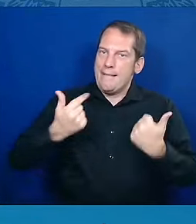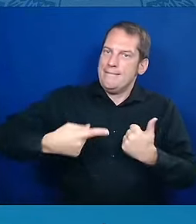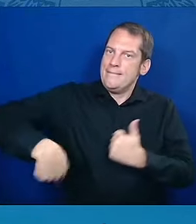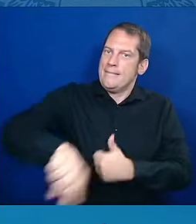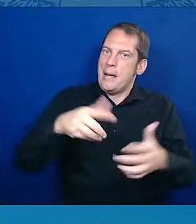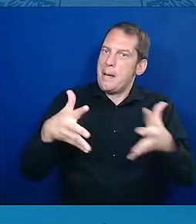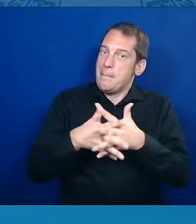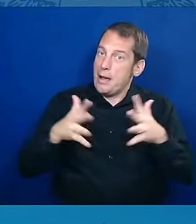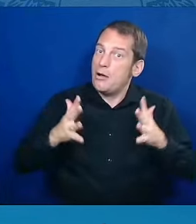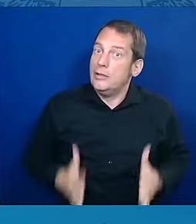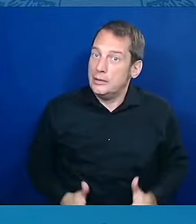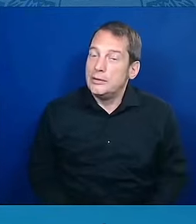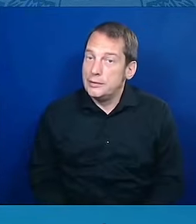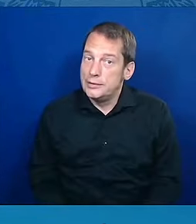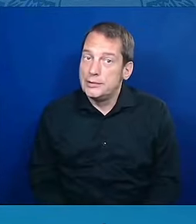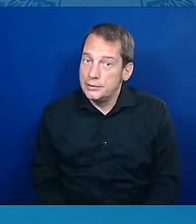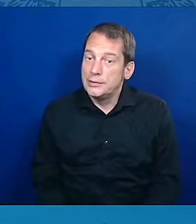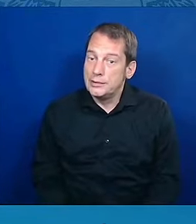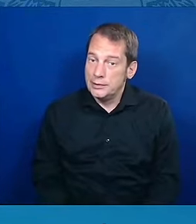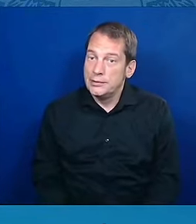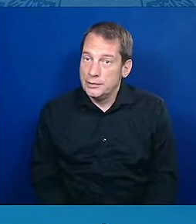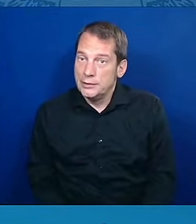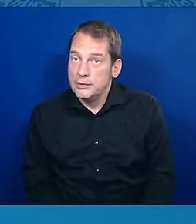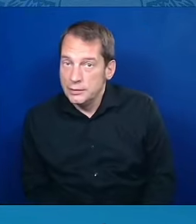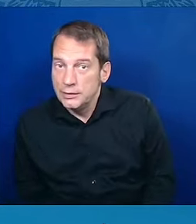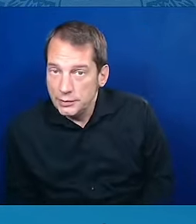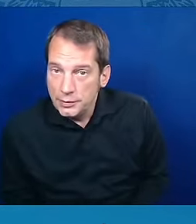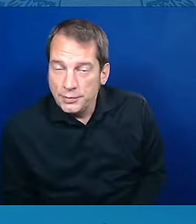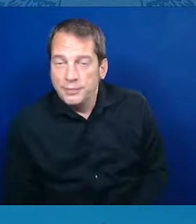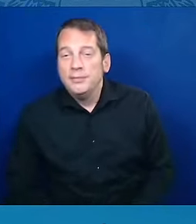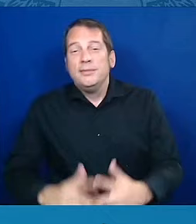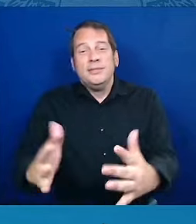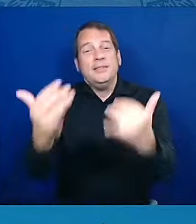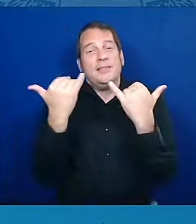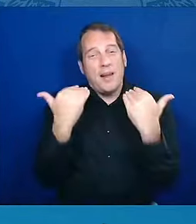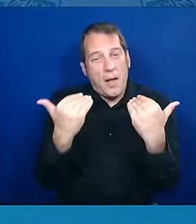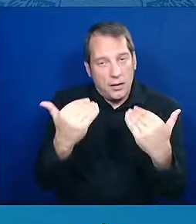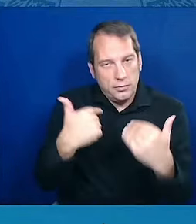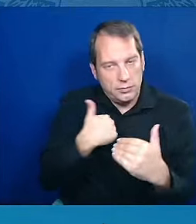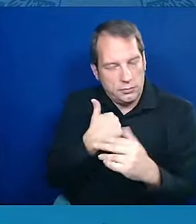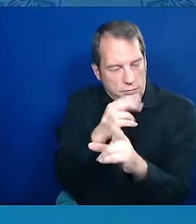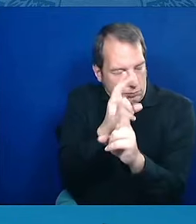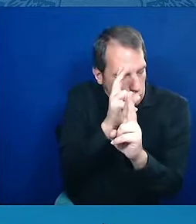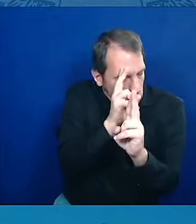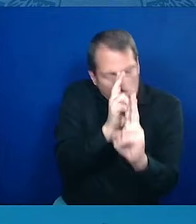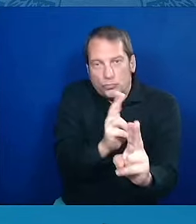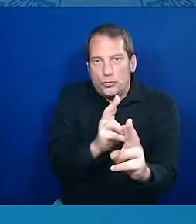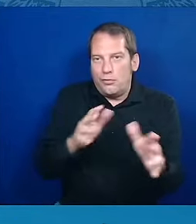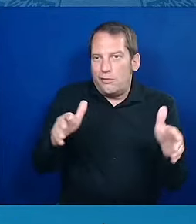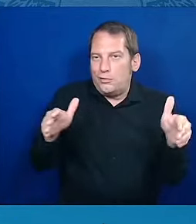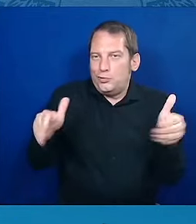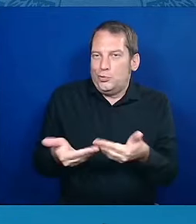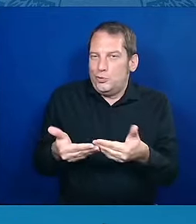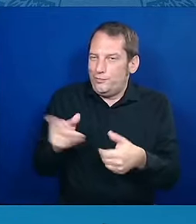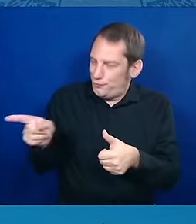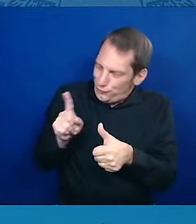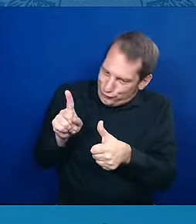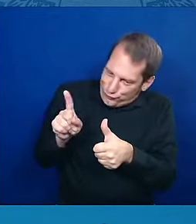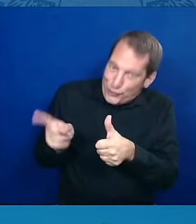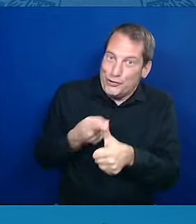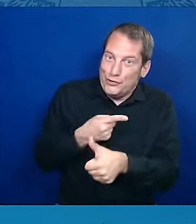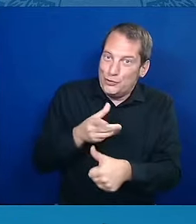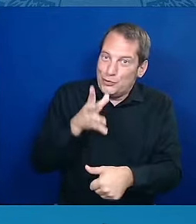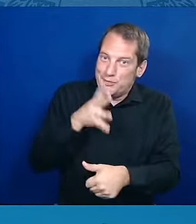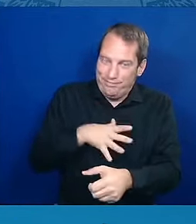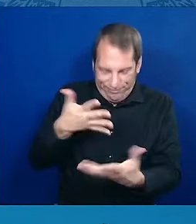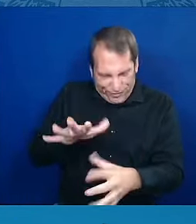And now it is my honor to introduce the first woman to be elected Vice President of the United